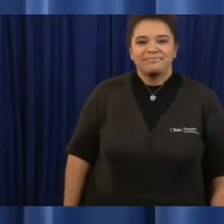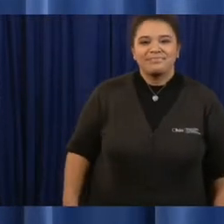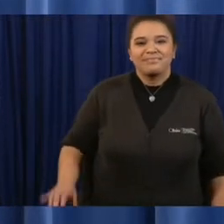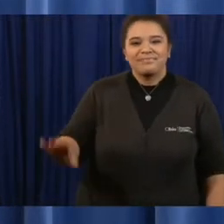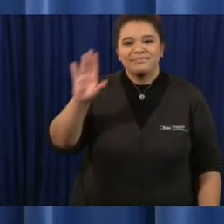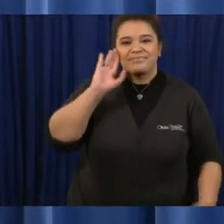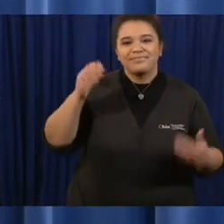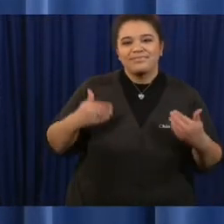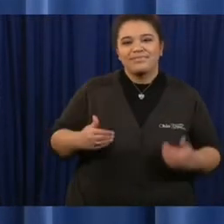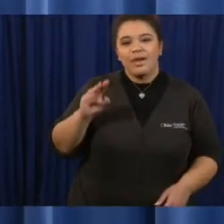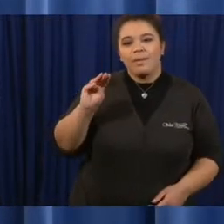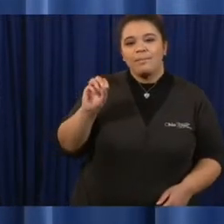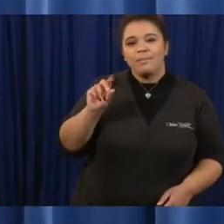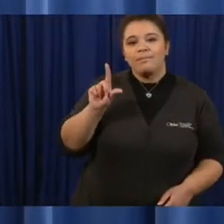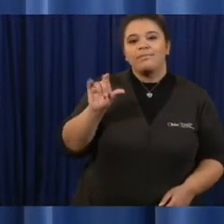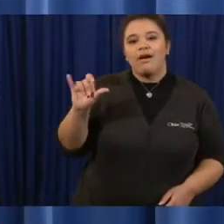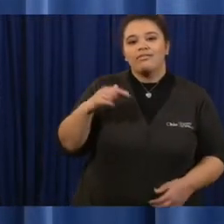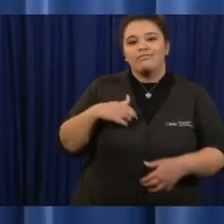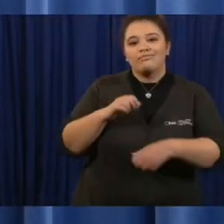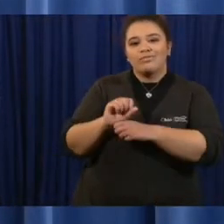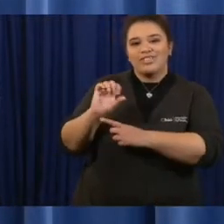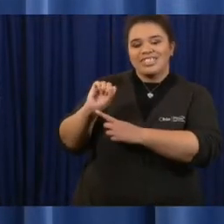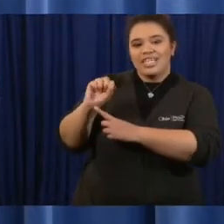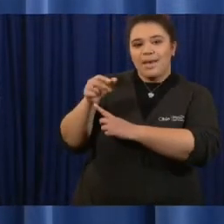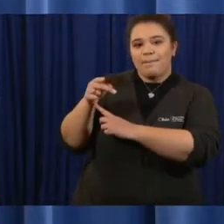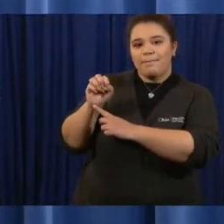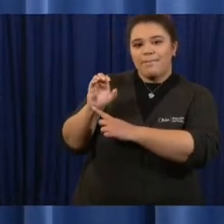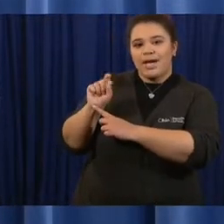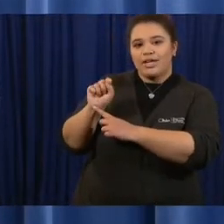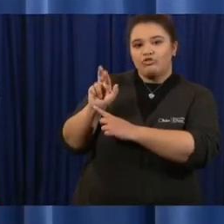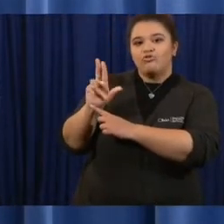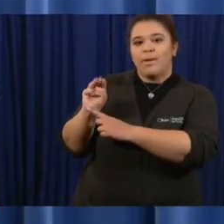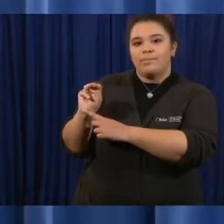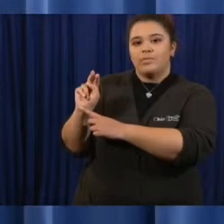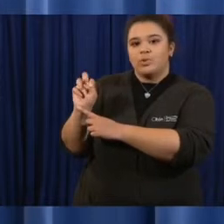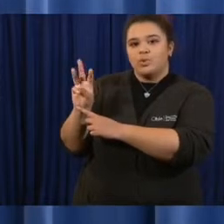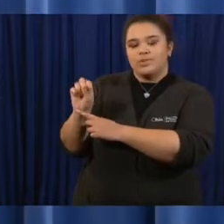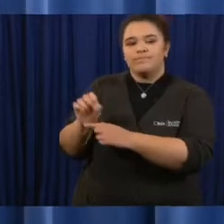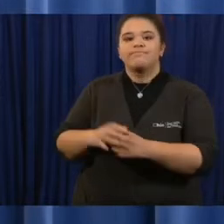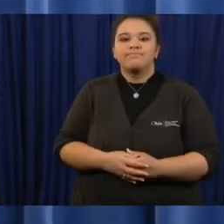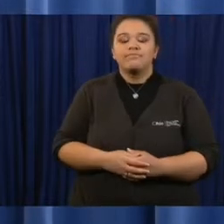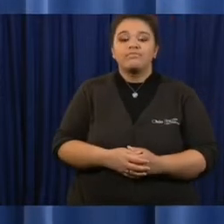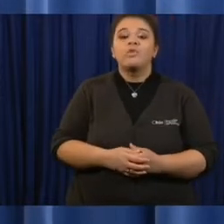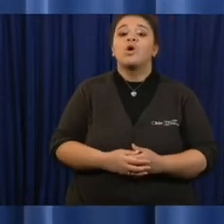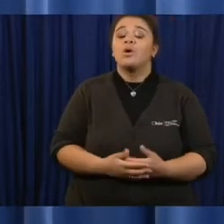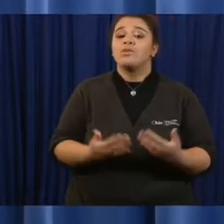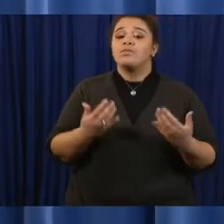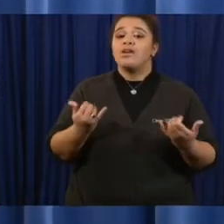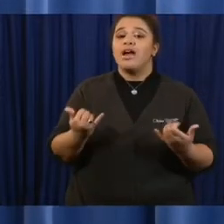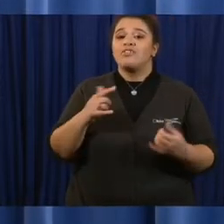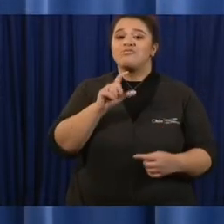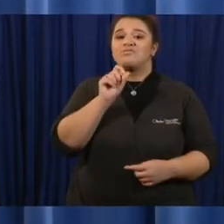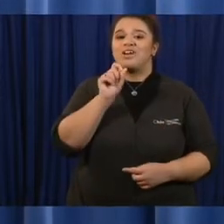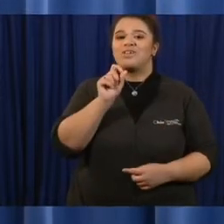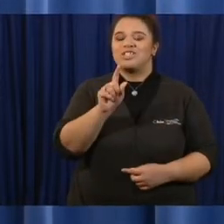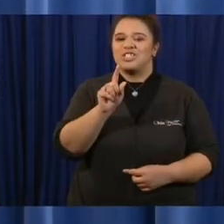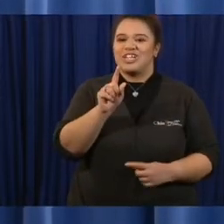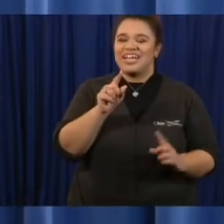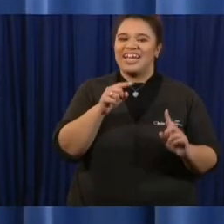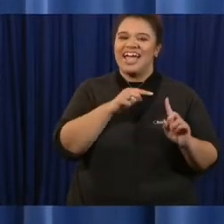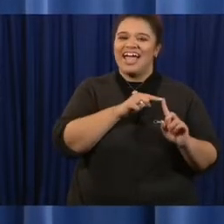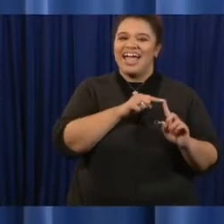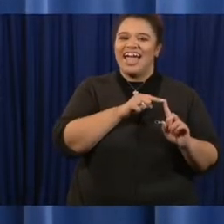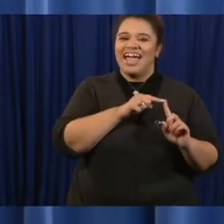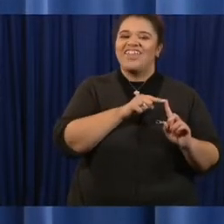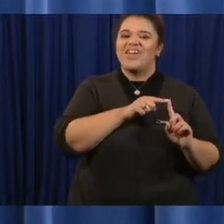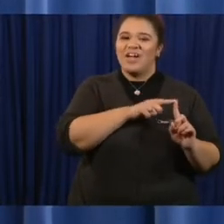Hi, this is Molly Martinez with Spectrum News. My question today comes from the young, tenacious journalists at the Eye